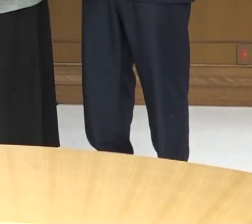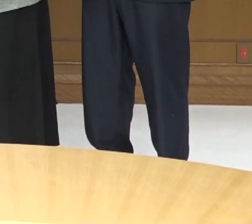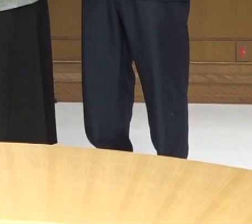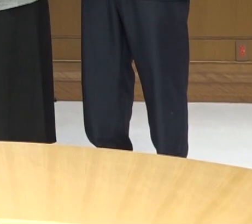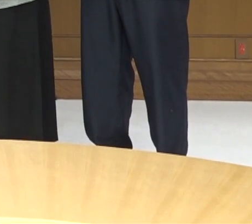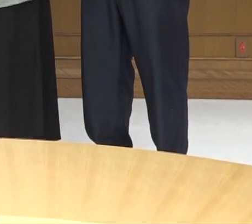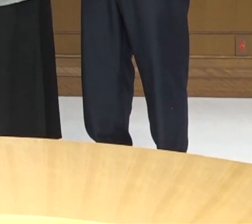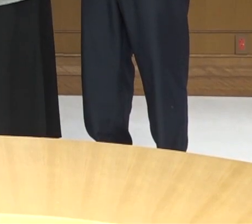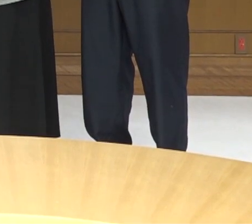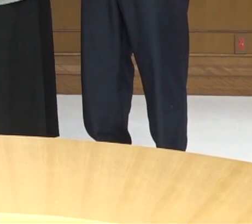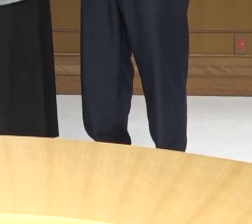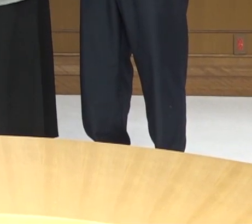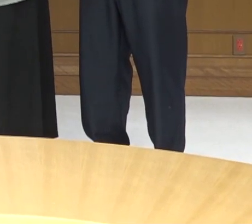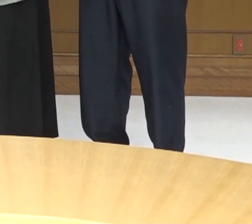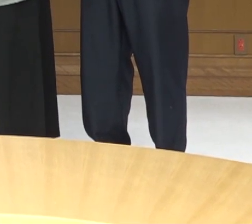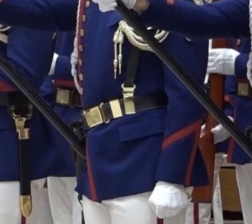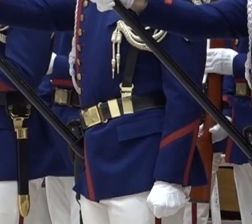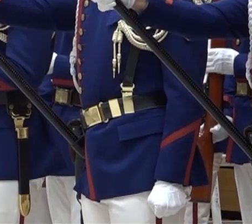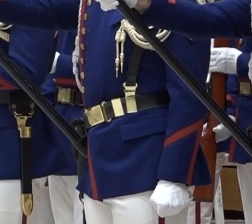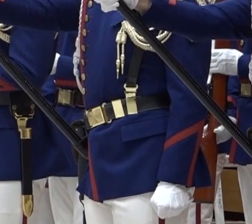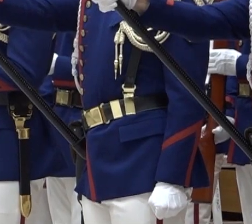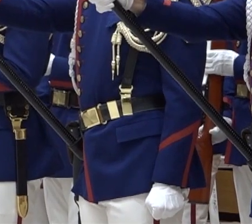avenues for humanitarian assistance.